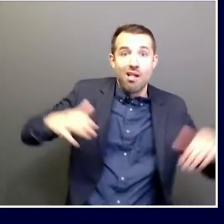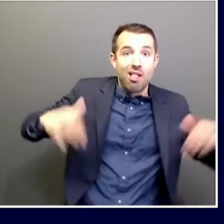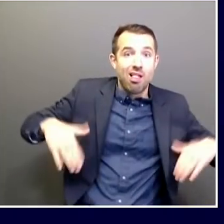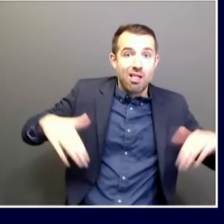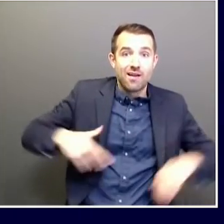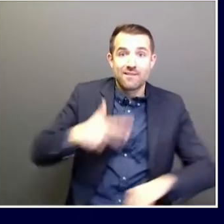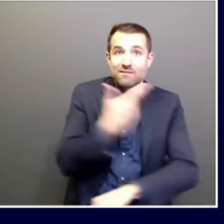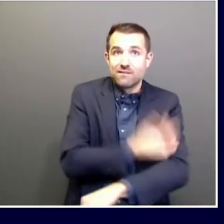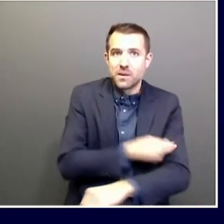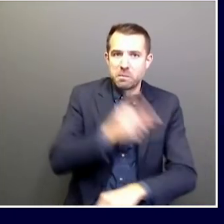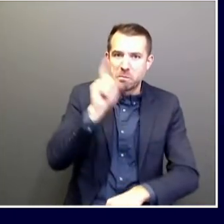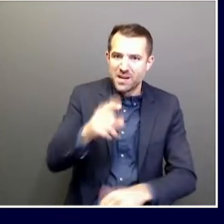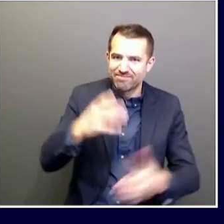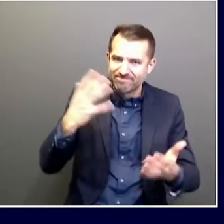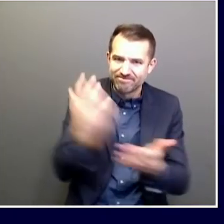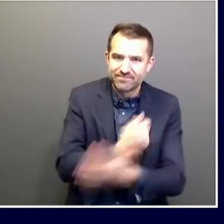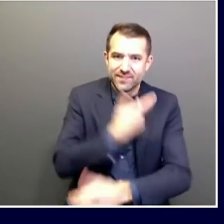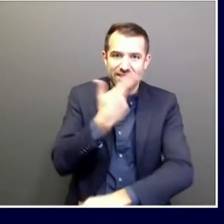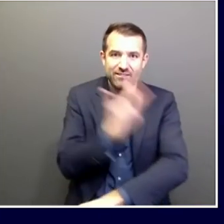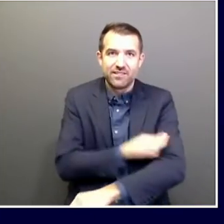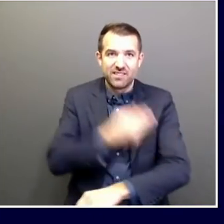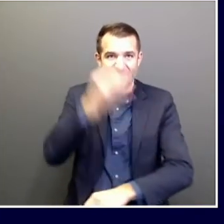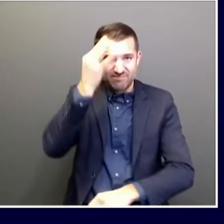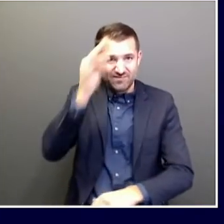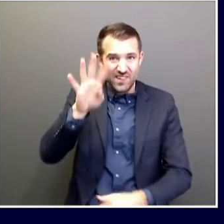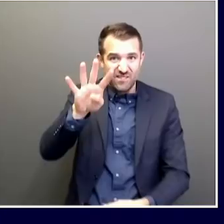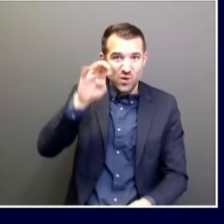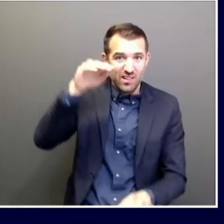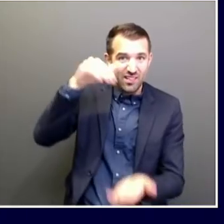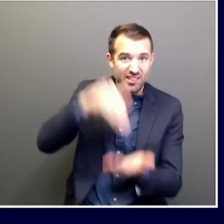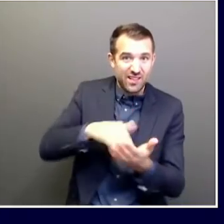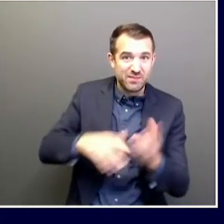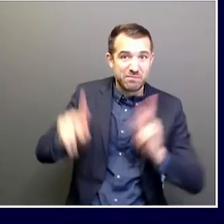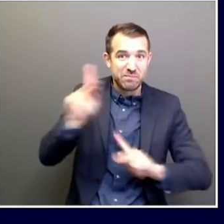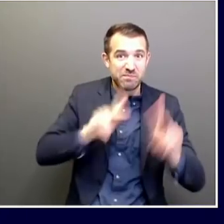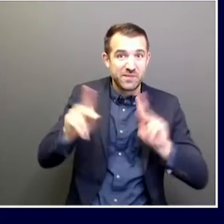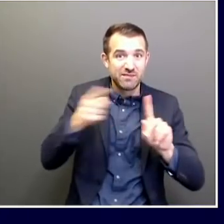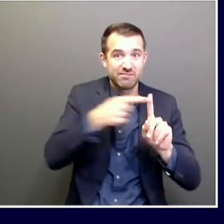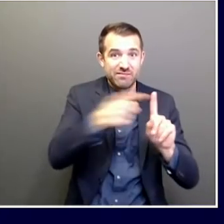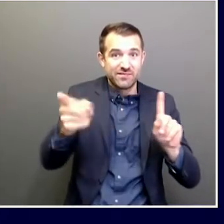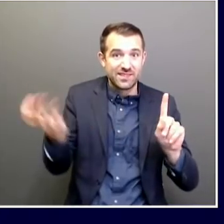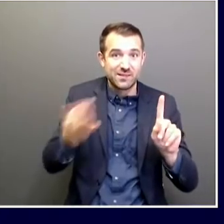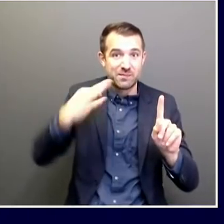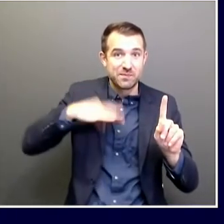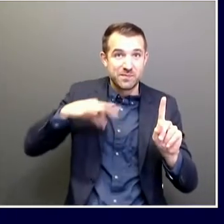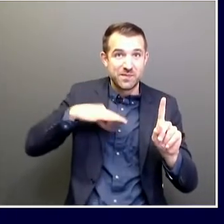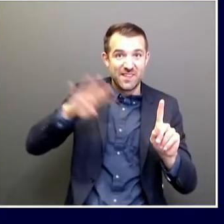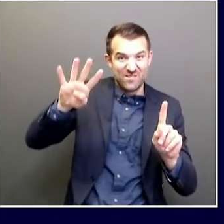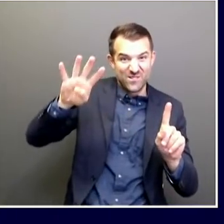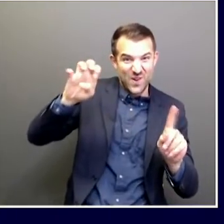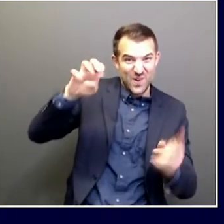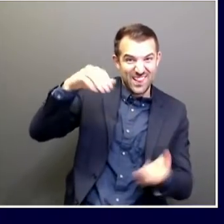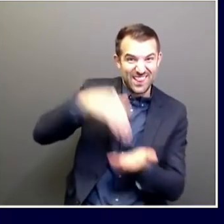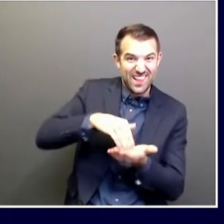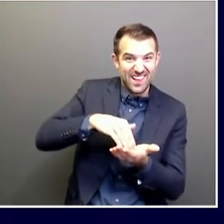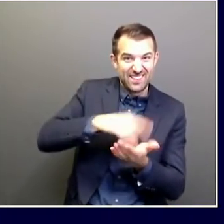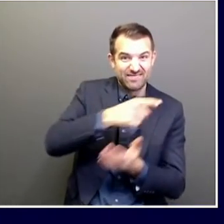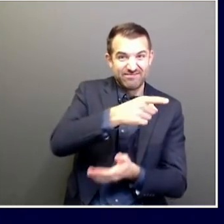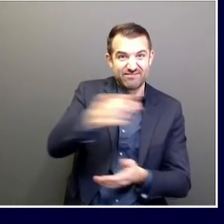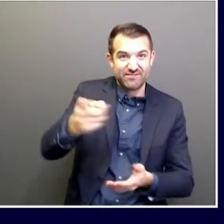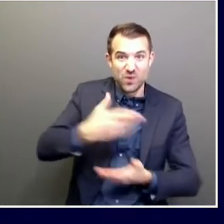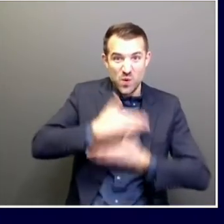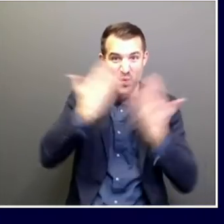know that they are the pockets that are driving transmission. So short of, more restrictive lockdown